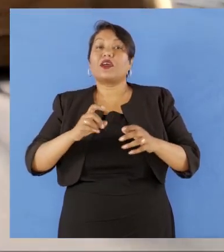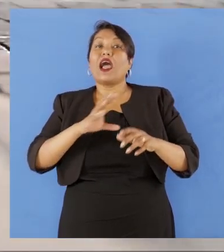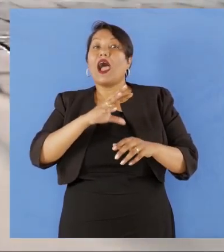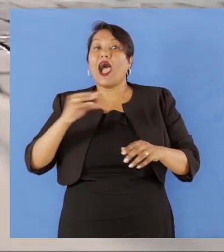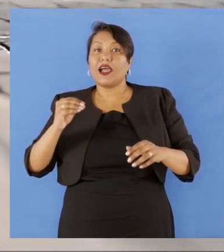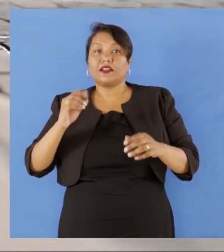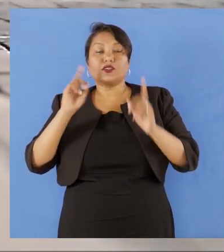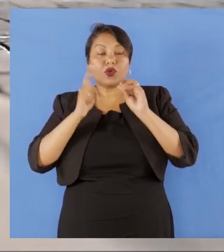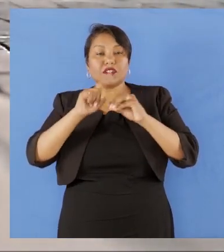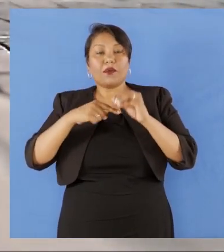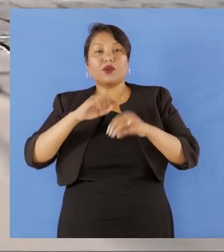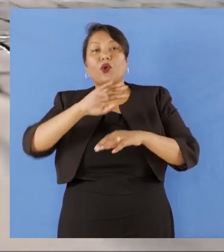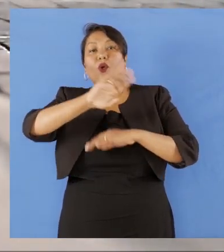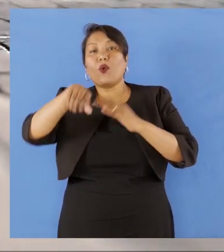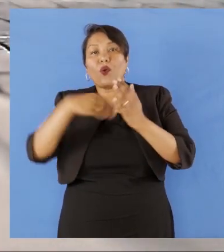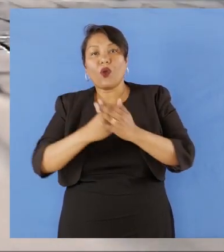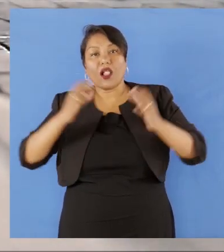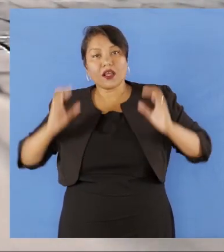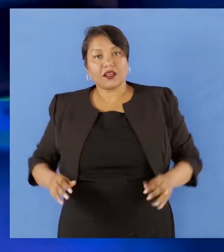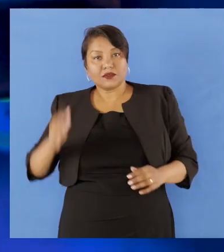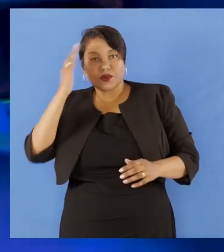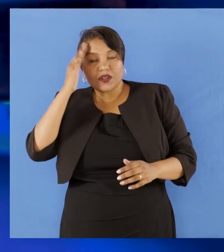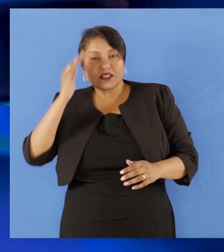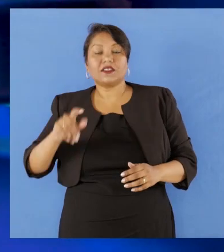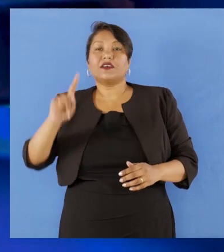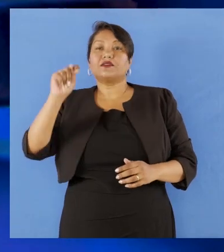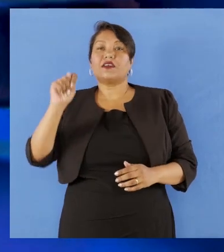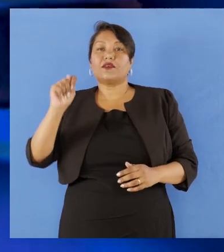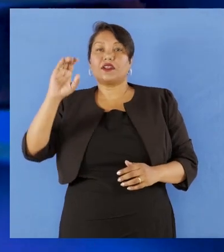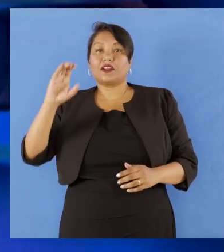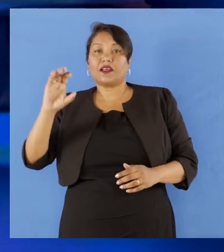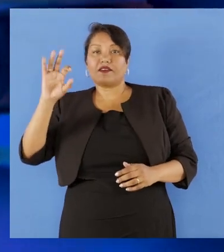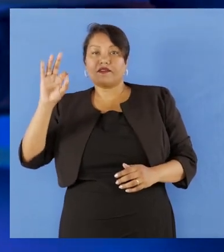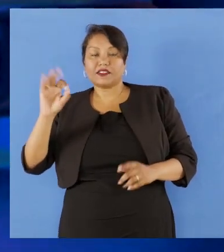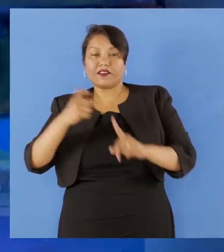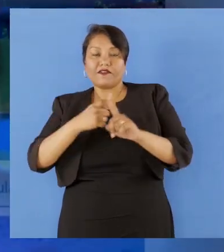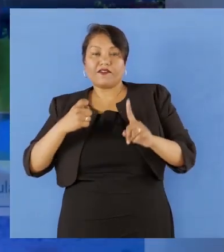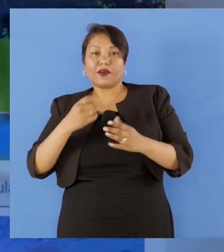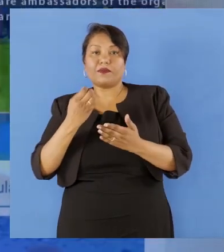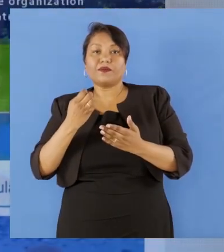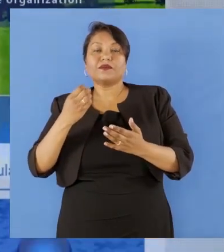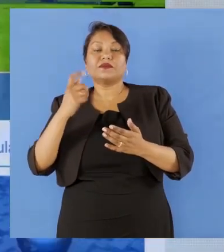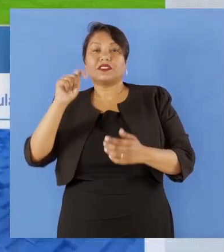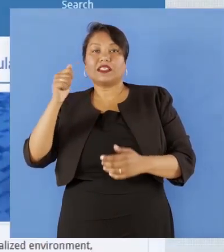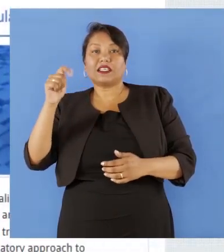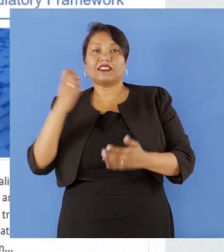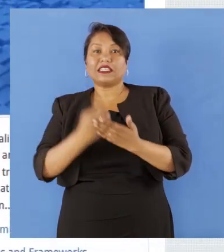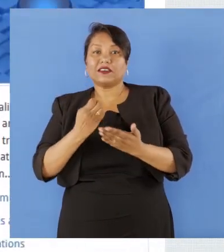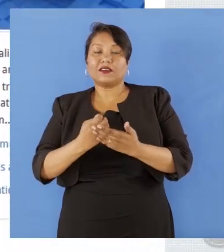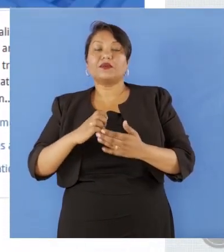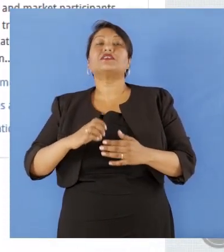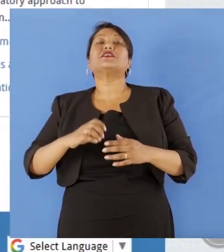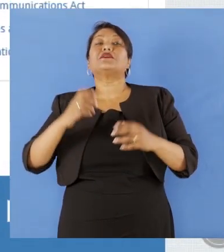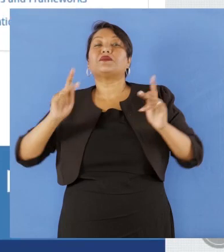Forum not only dealt with consumer matters related to telecommunication, but expounded on the importance of general consumer awareness.